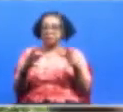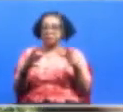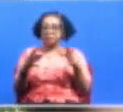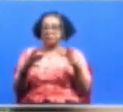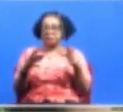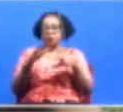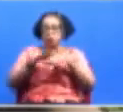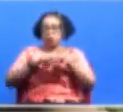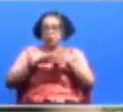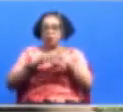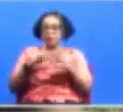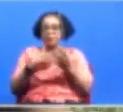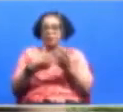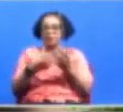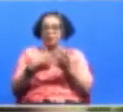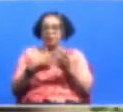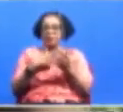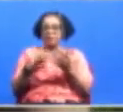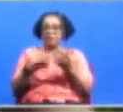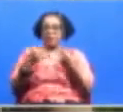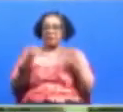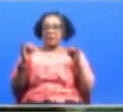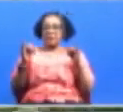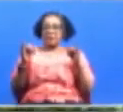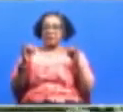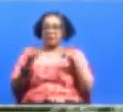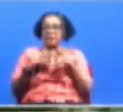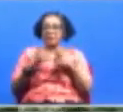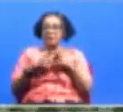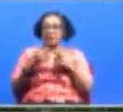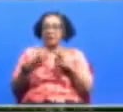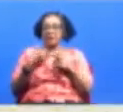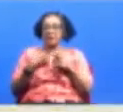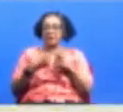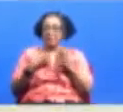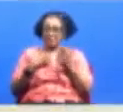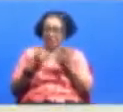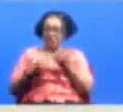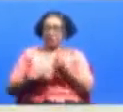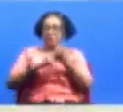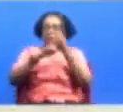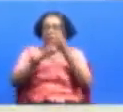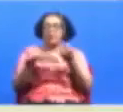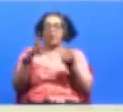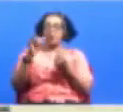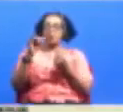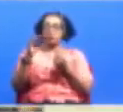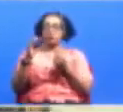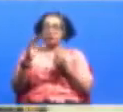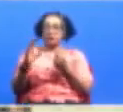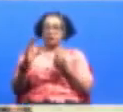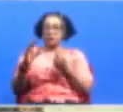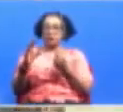me. I'm independent, and then I get the support of the IOC. Naturally, I think